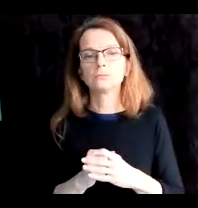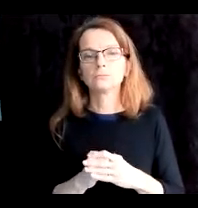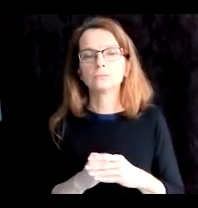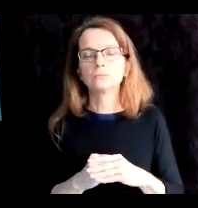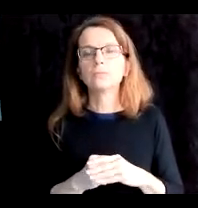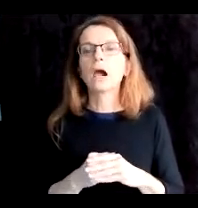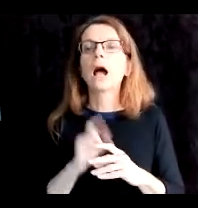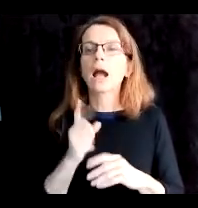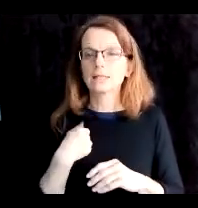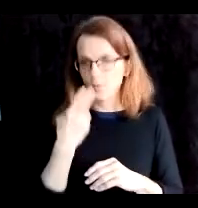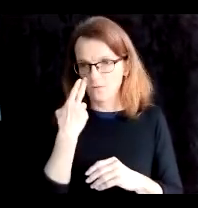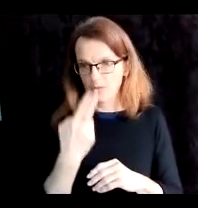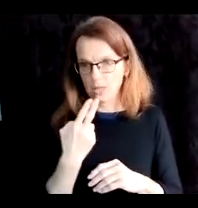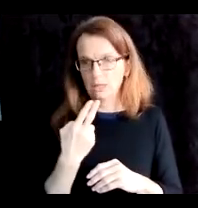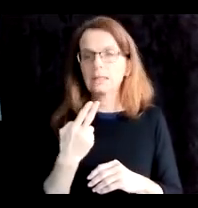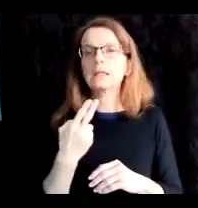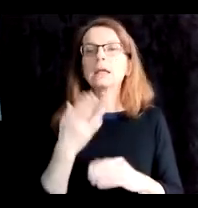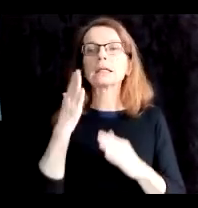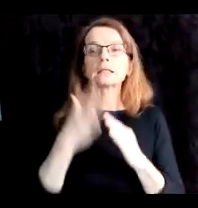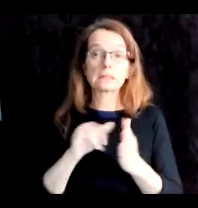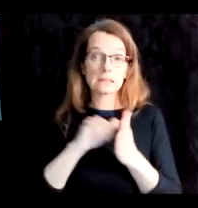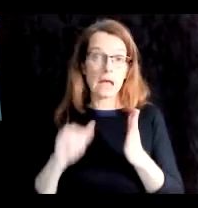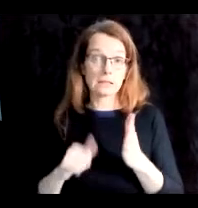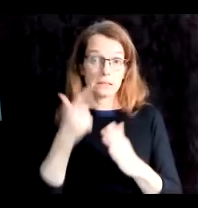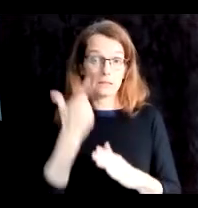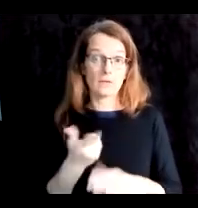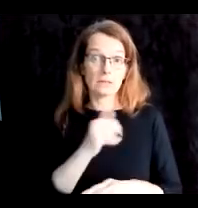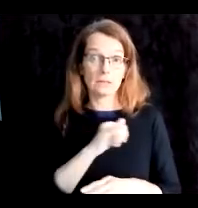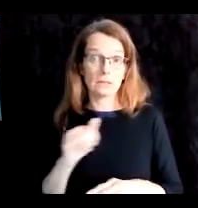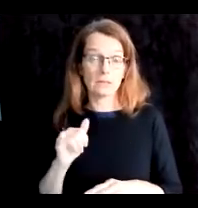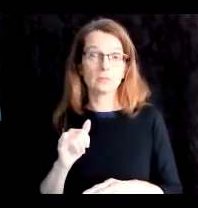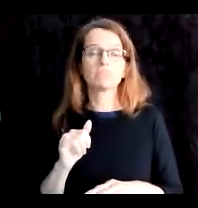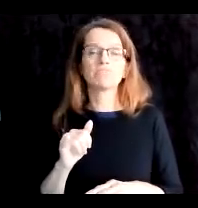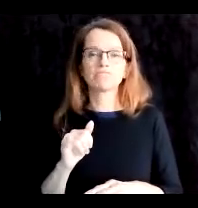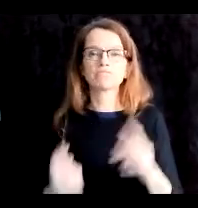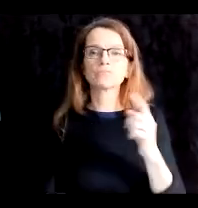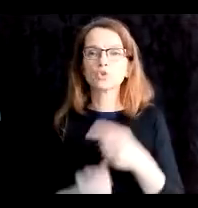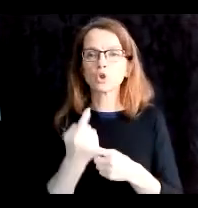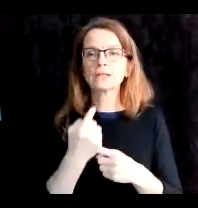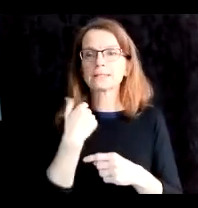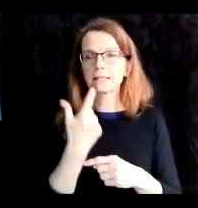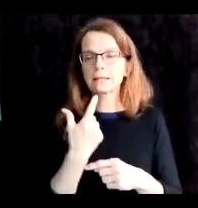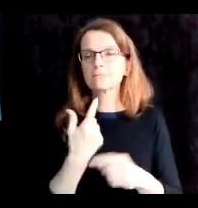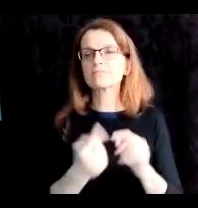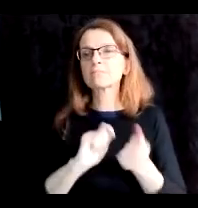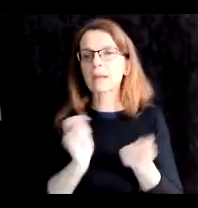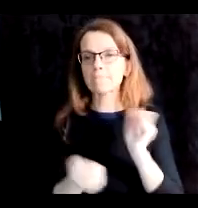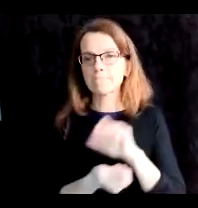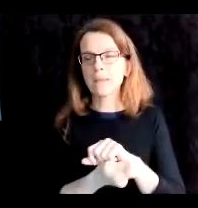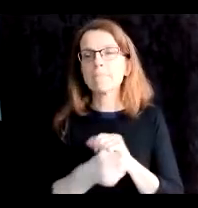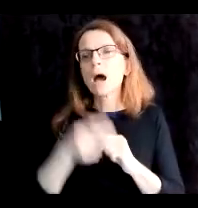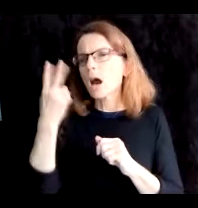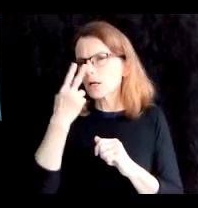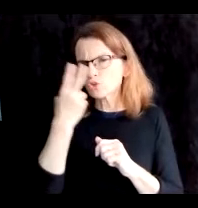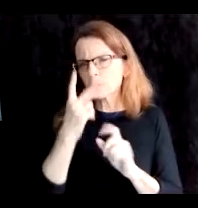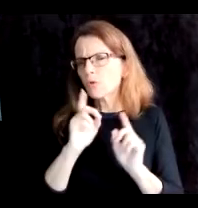more traditional civic education, we moved to the active citizenship, then for education for democratic citizenship, quite European,